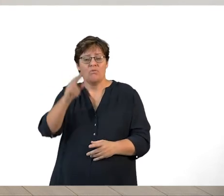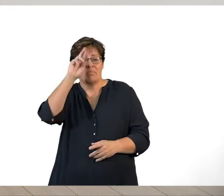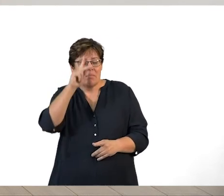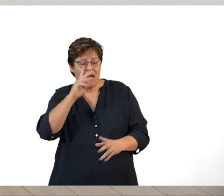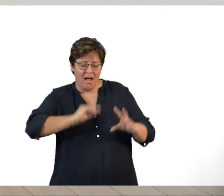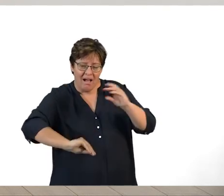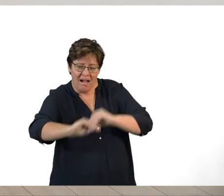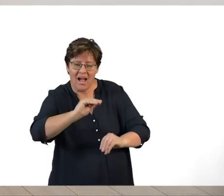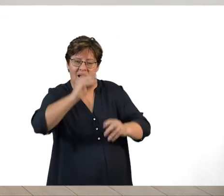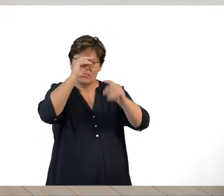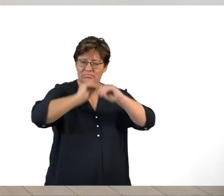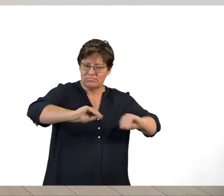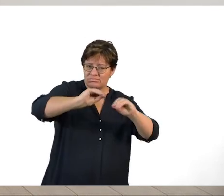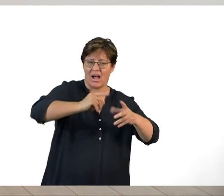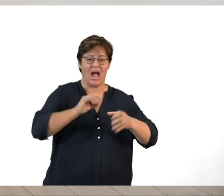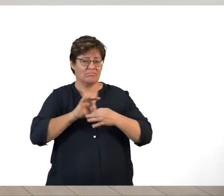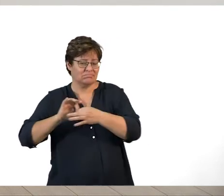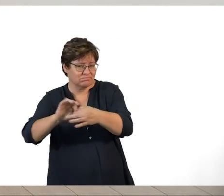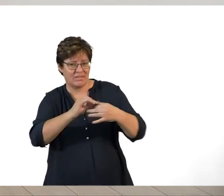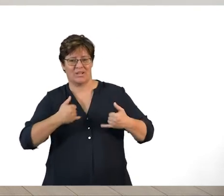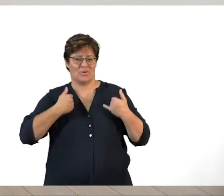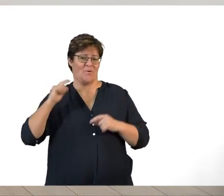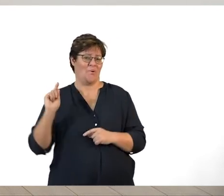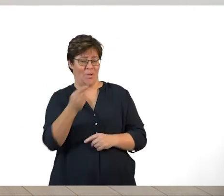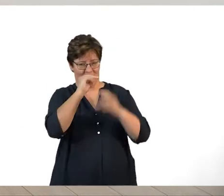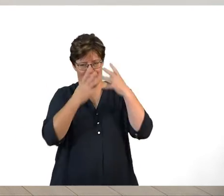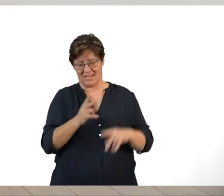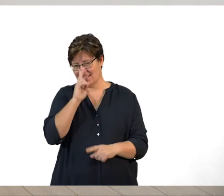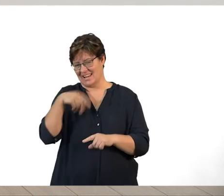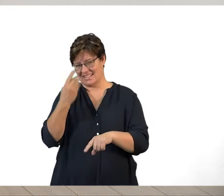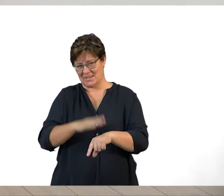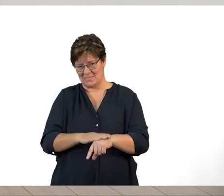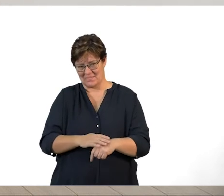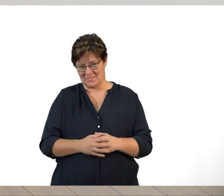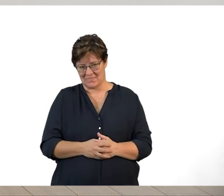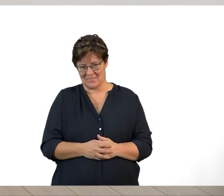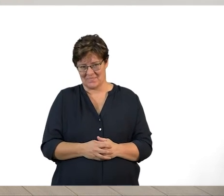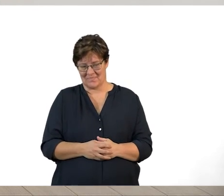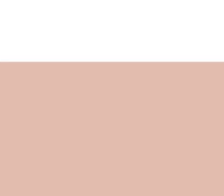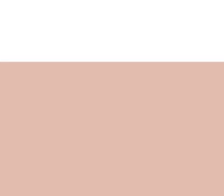your learning fun and engaging for all your learners. See you next time.